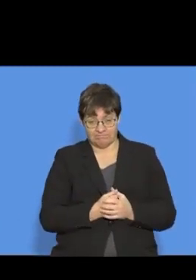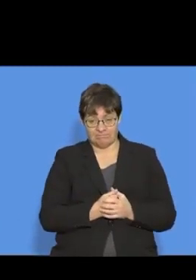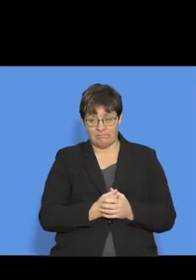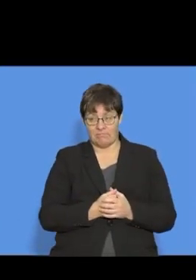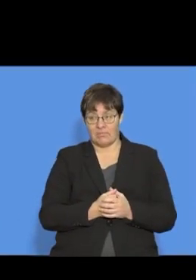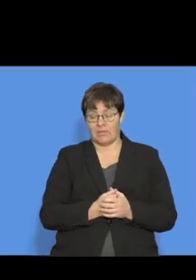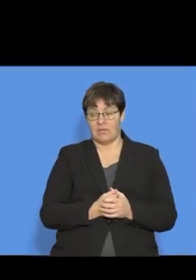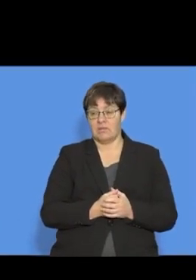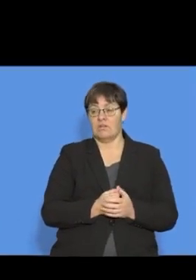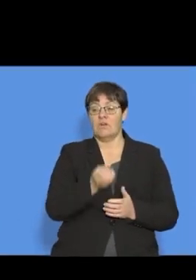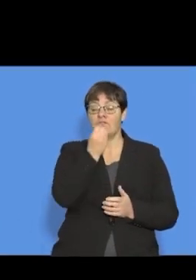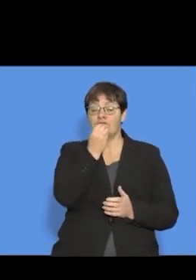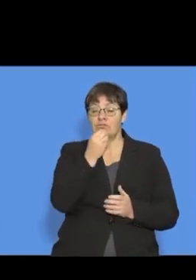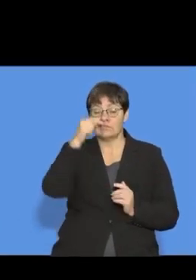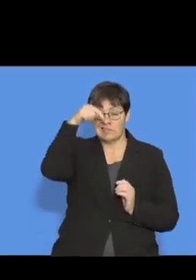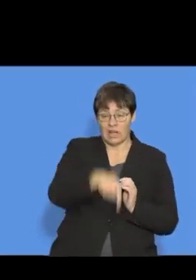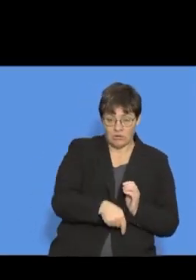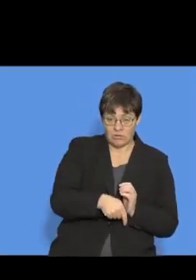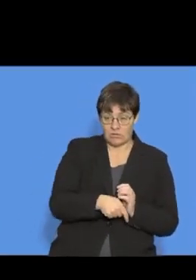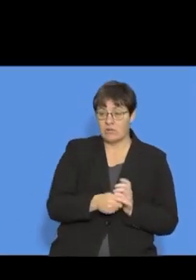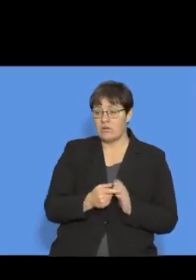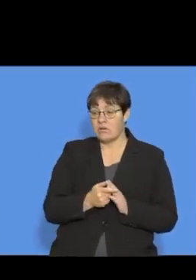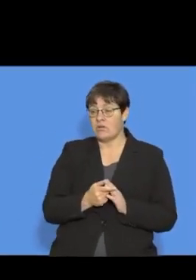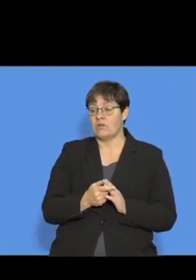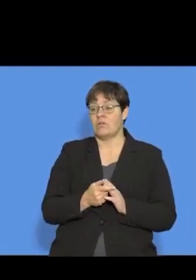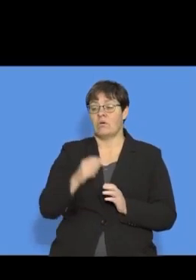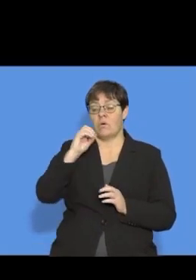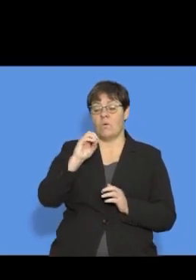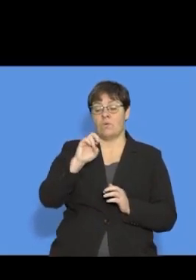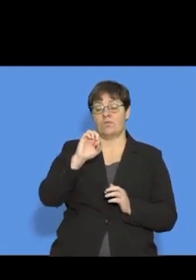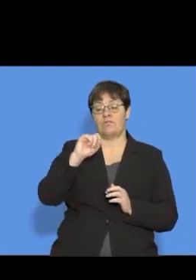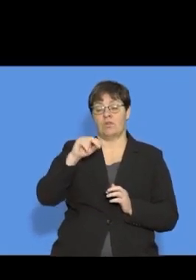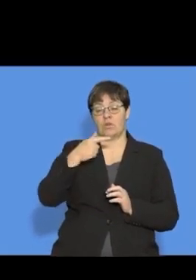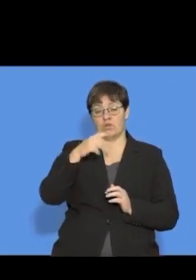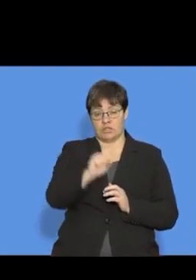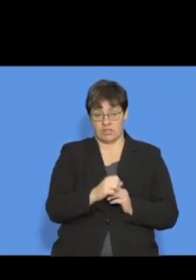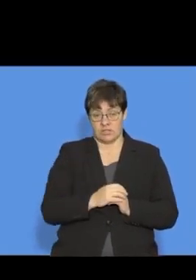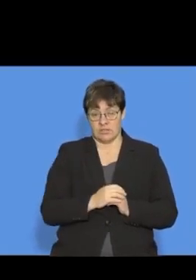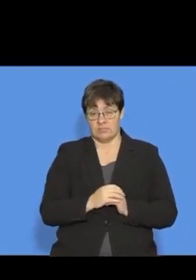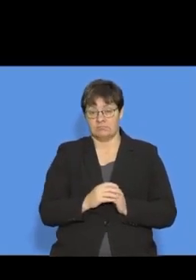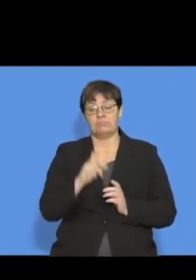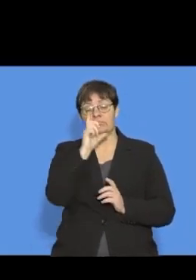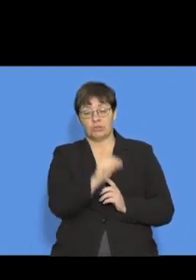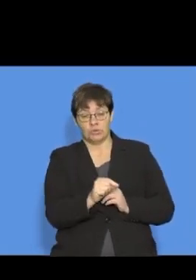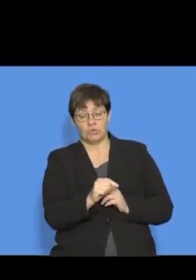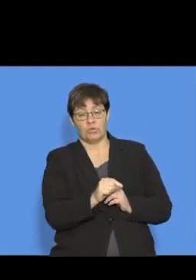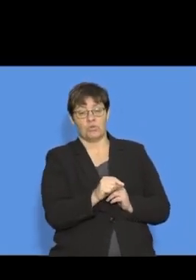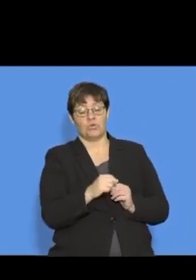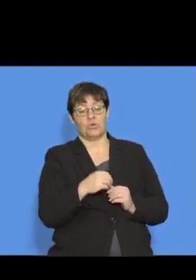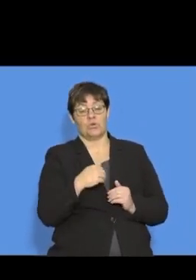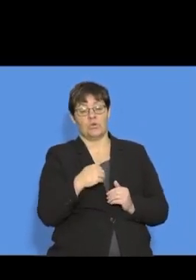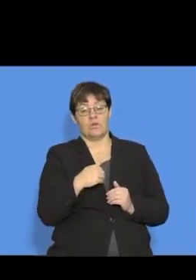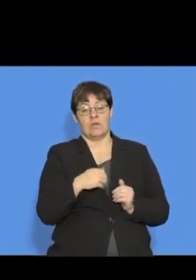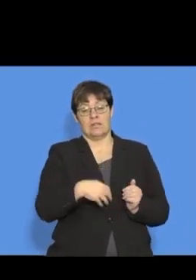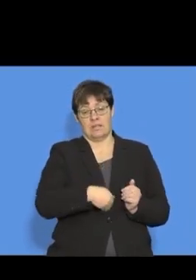trachea. Food then moves down into the esophagus to the stomach, and it is